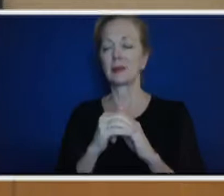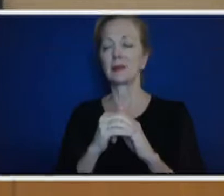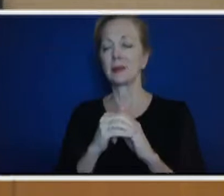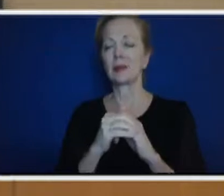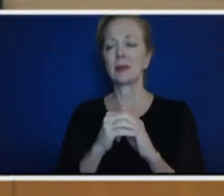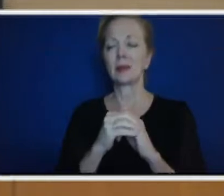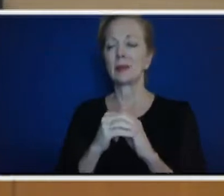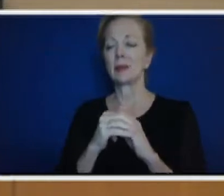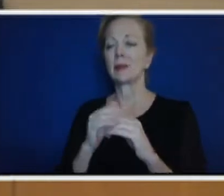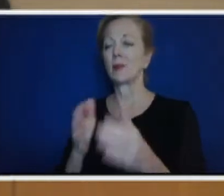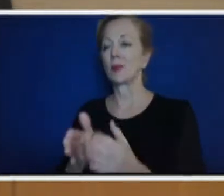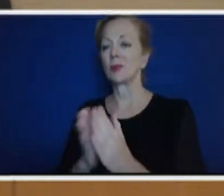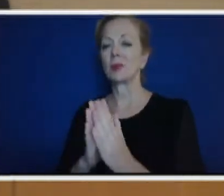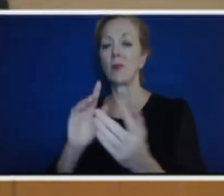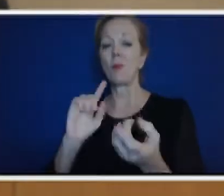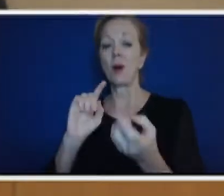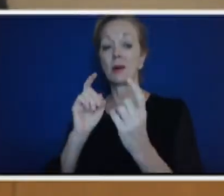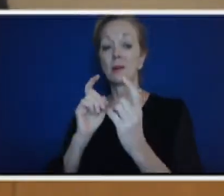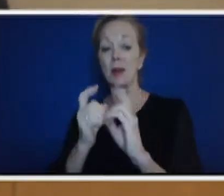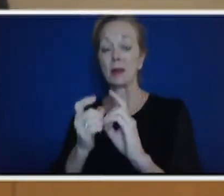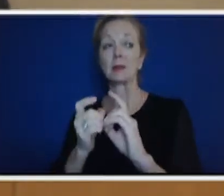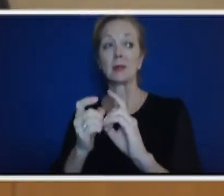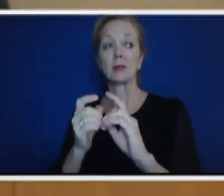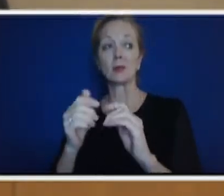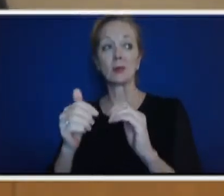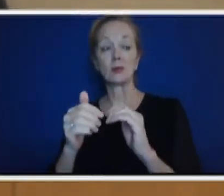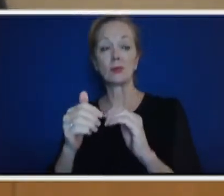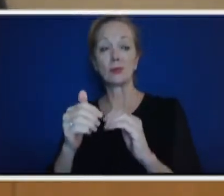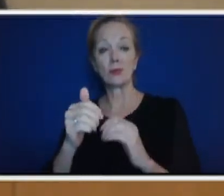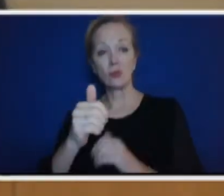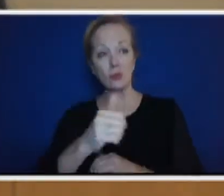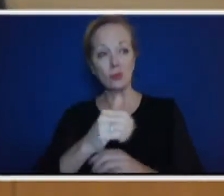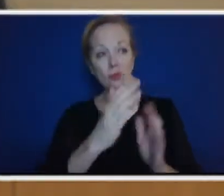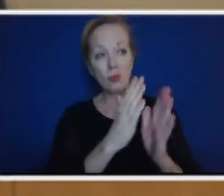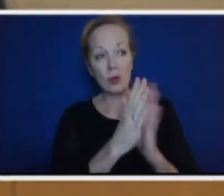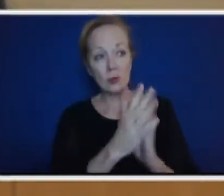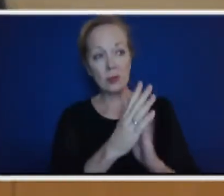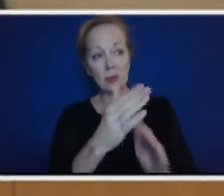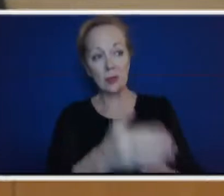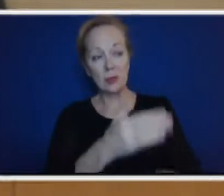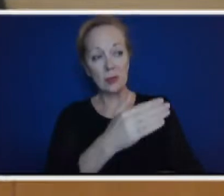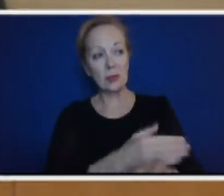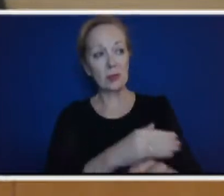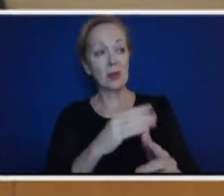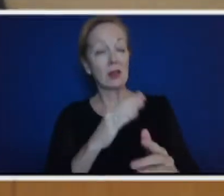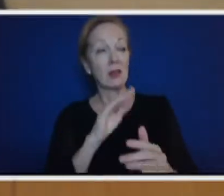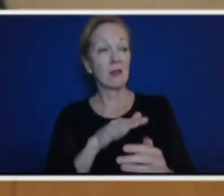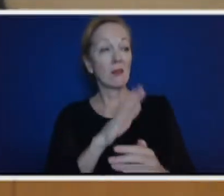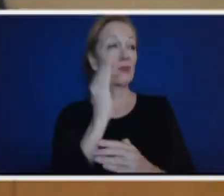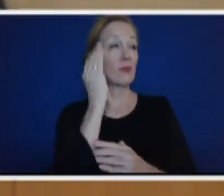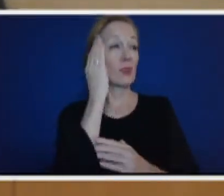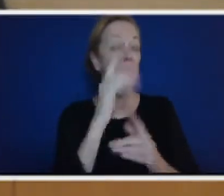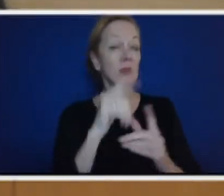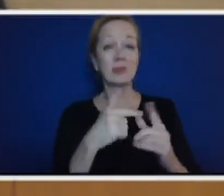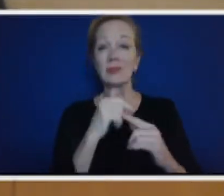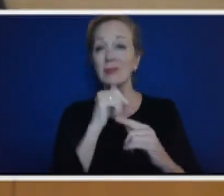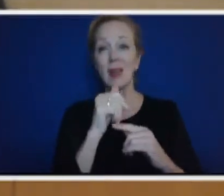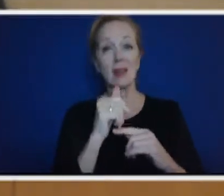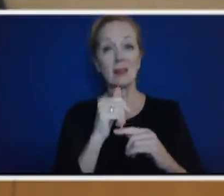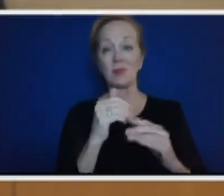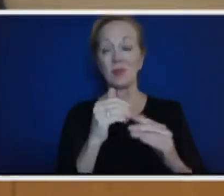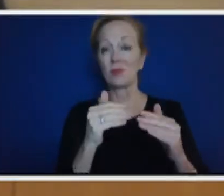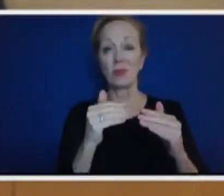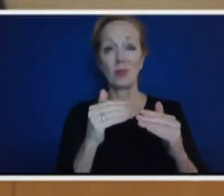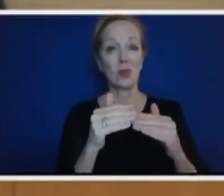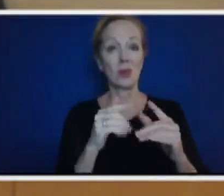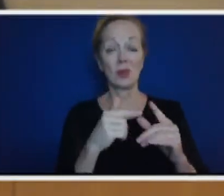modify the transportation improvements. So let's say this petition moves forward to decision in January, and the petition doesn't move forward and get